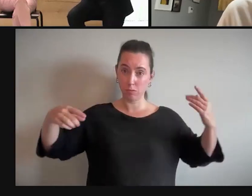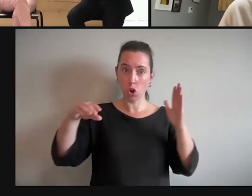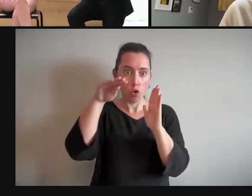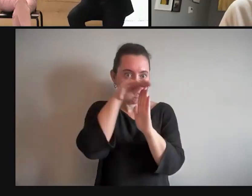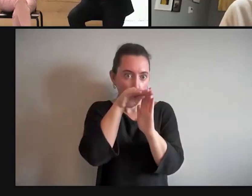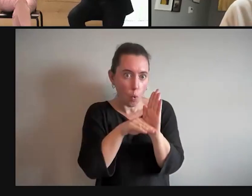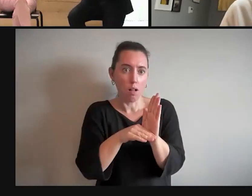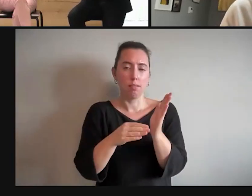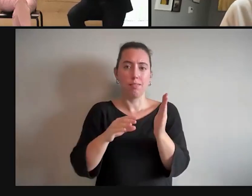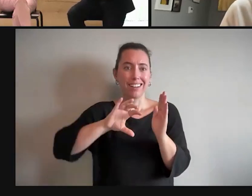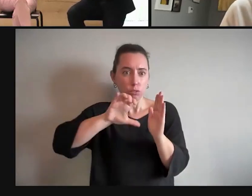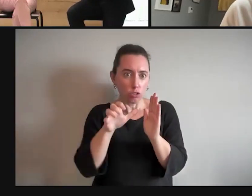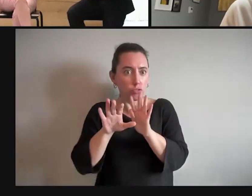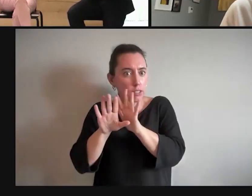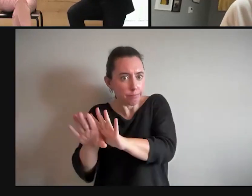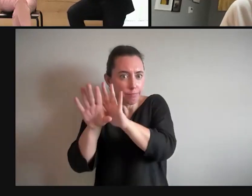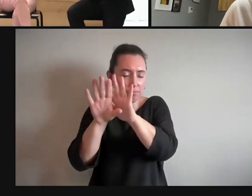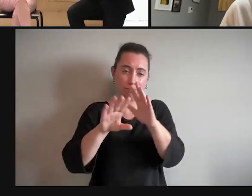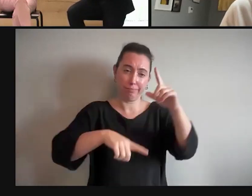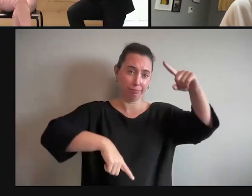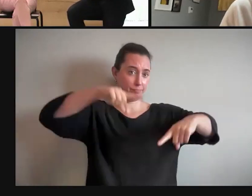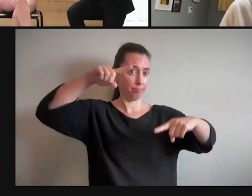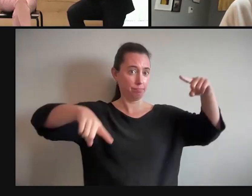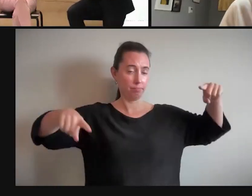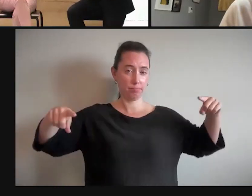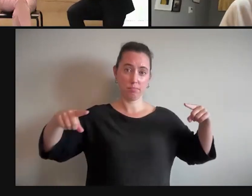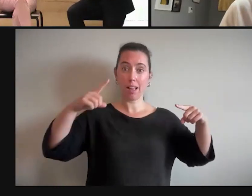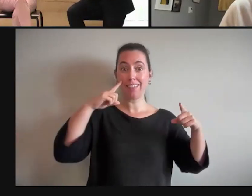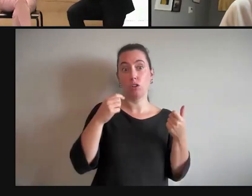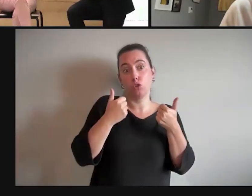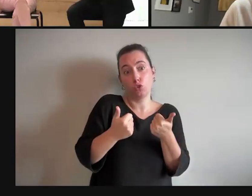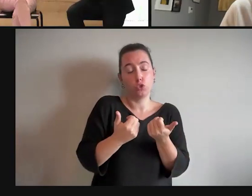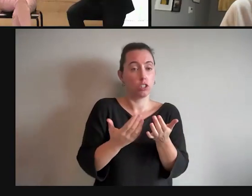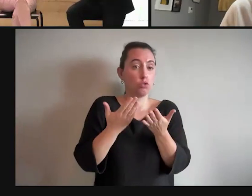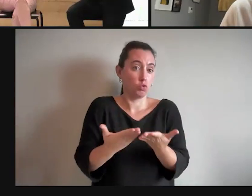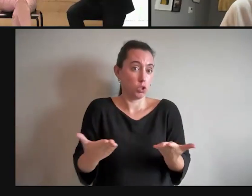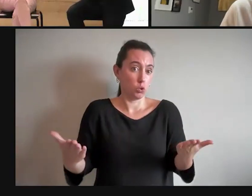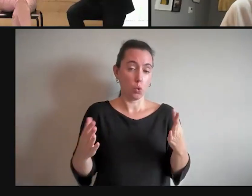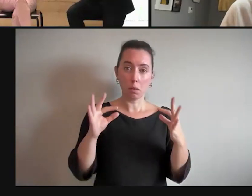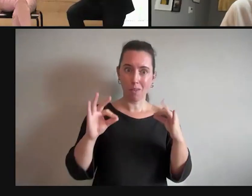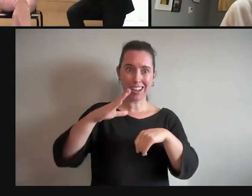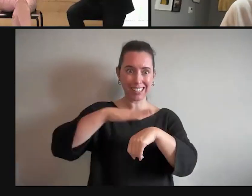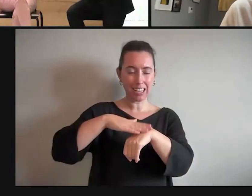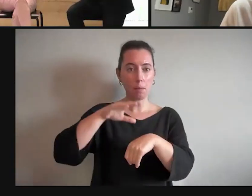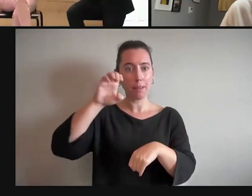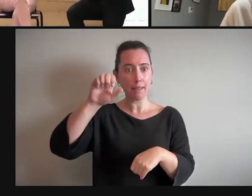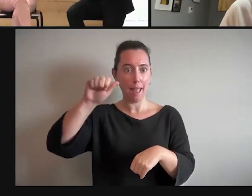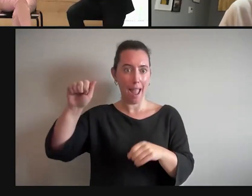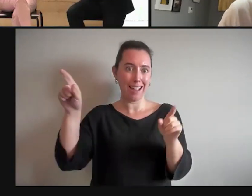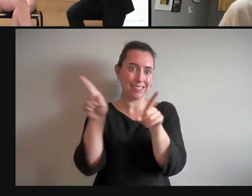different countries. So that would be a good, I think, yeah, good timing for next year.